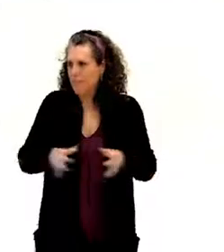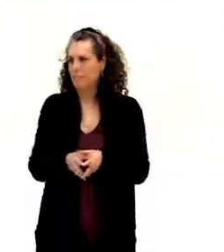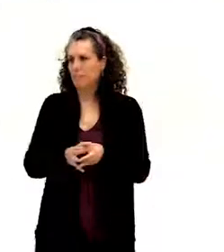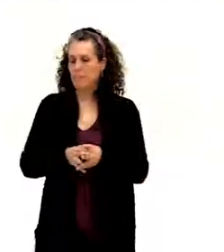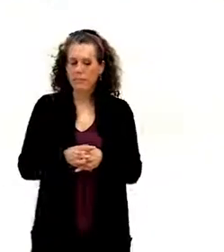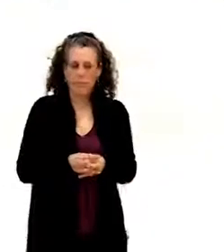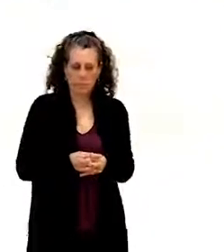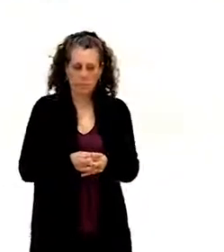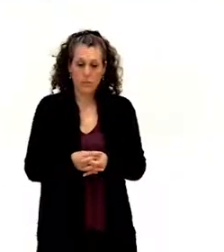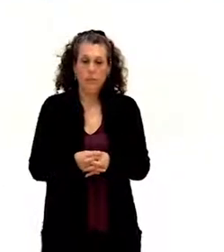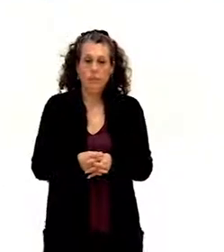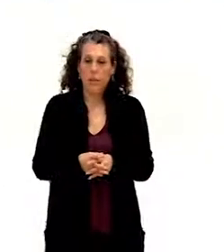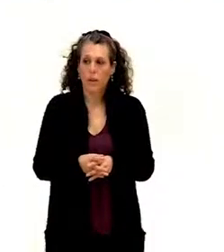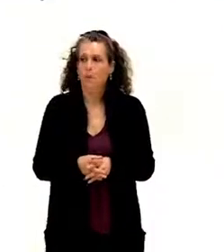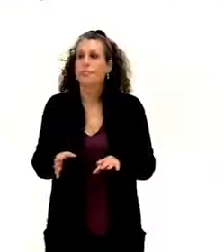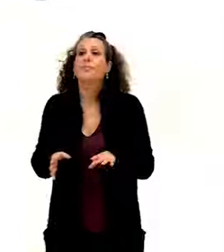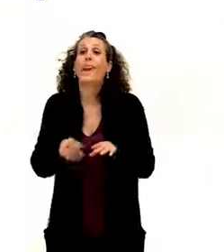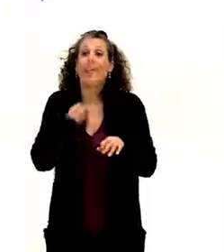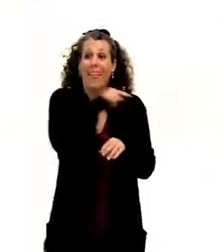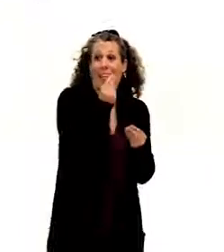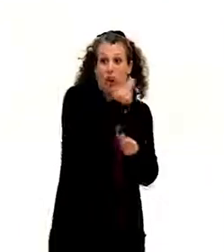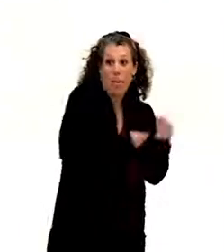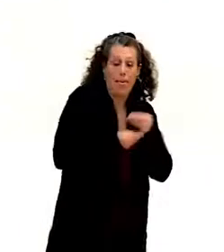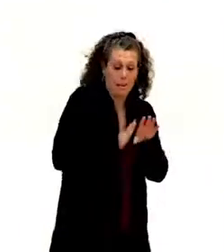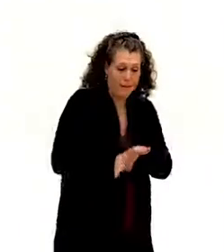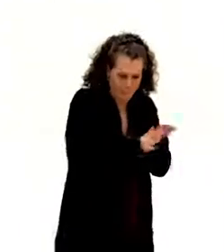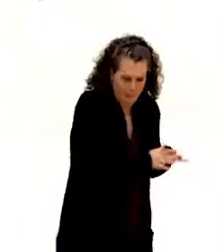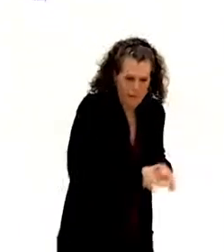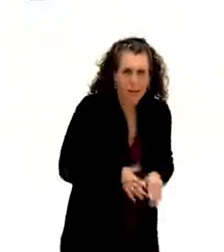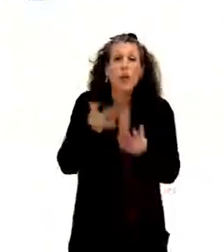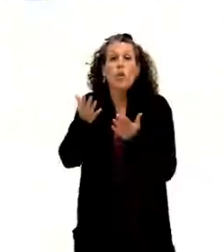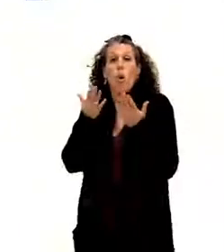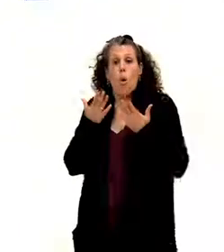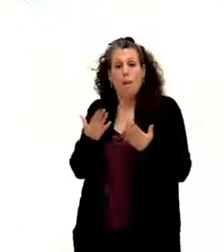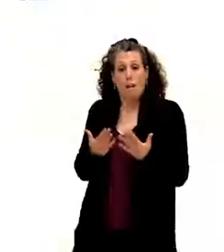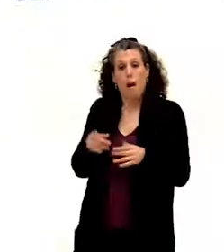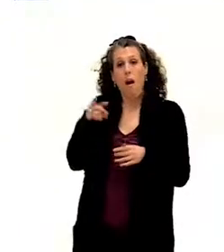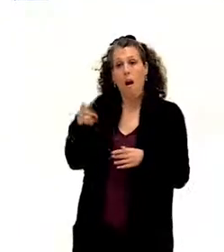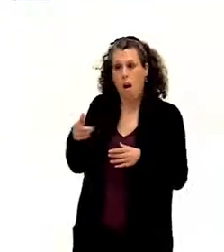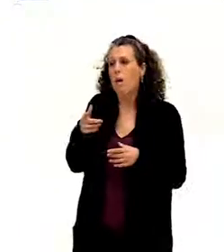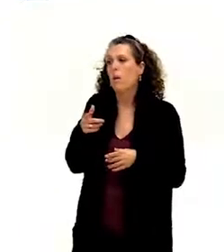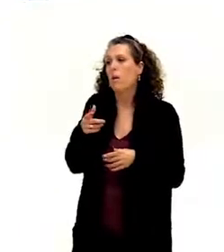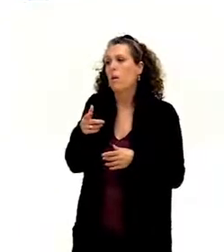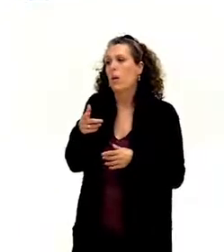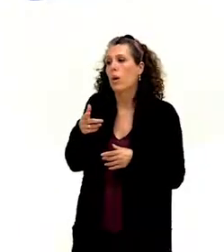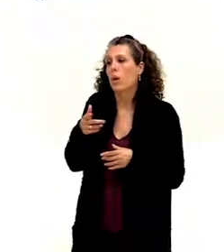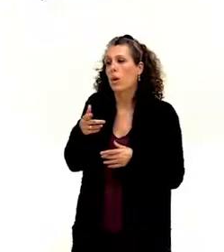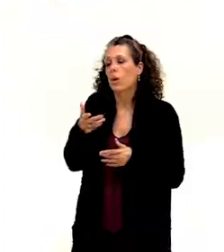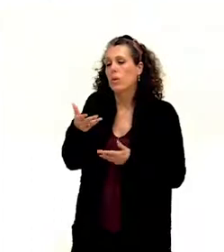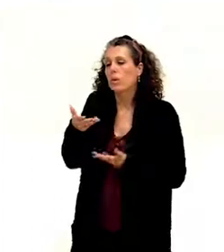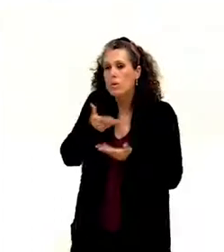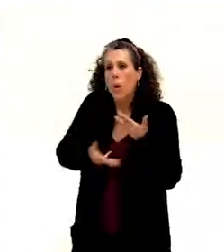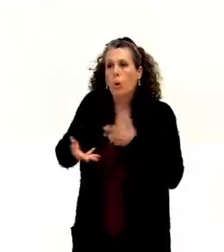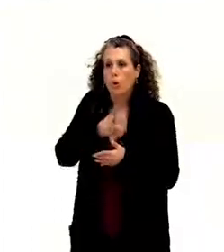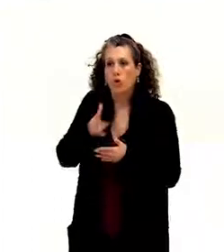For social services, the other side of the coin, of the minimum standard of Article 9, is even more